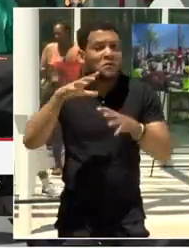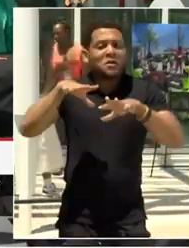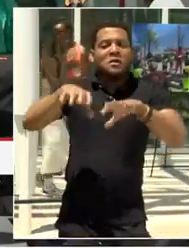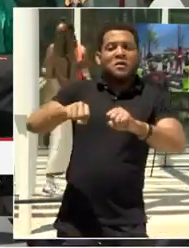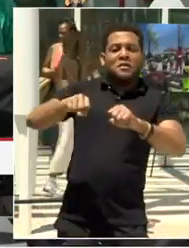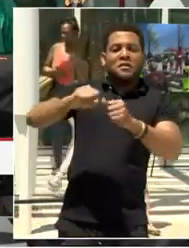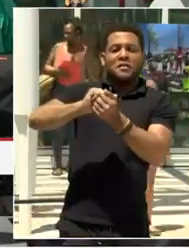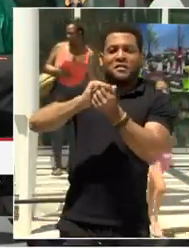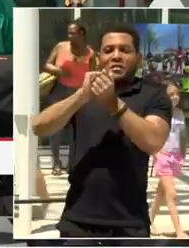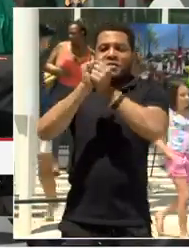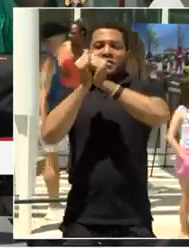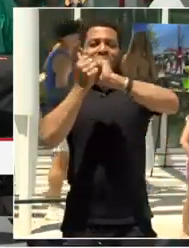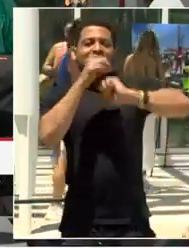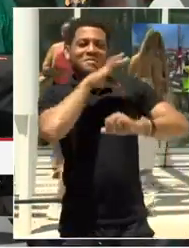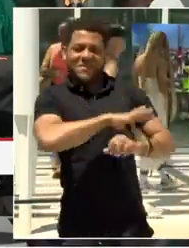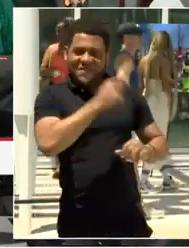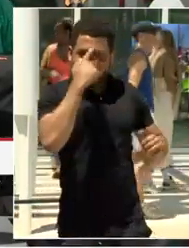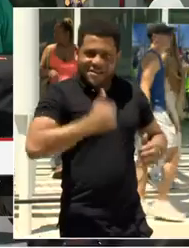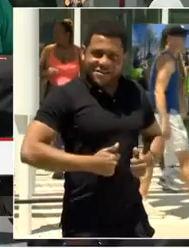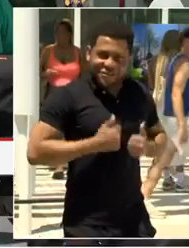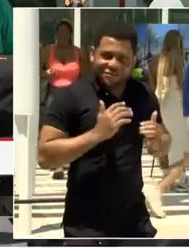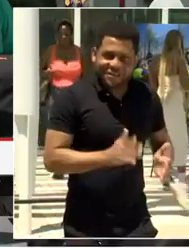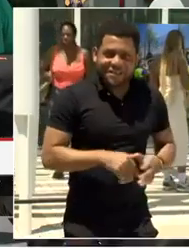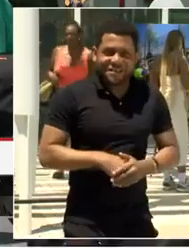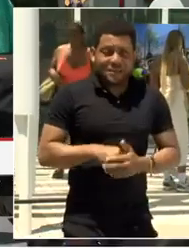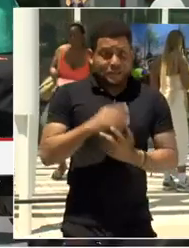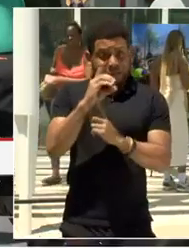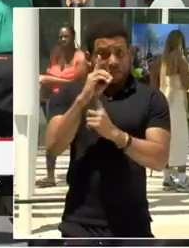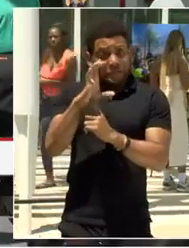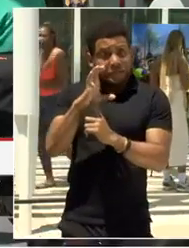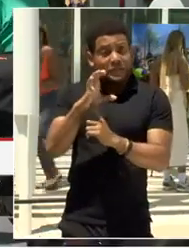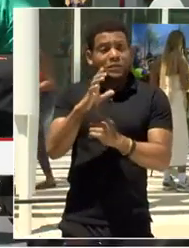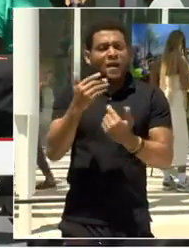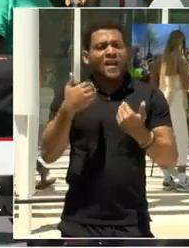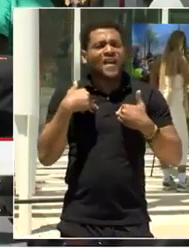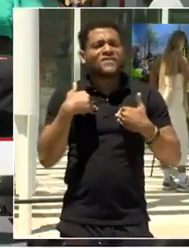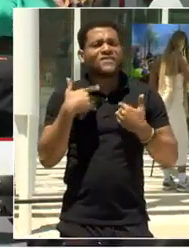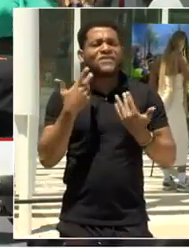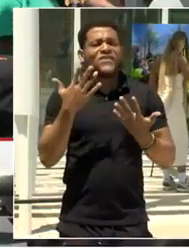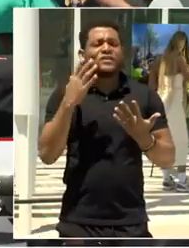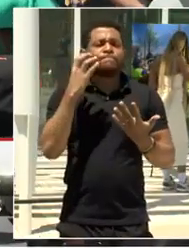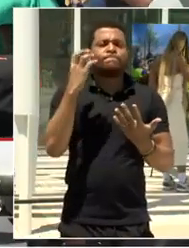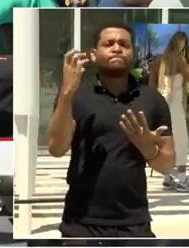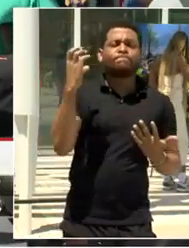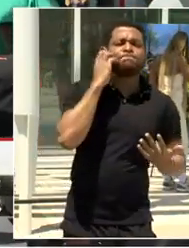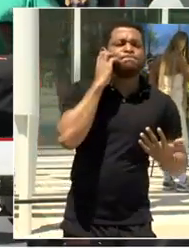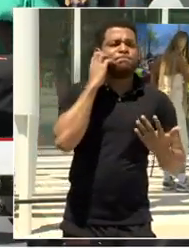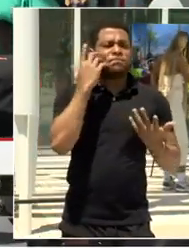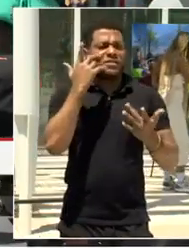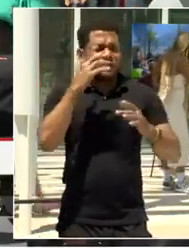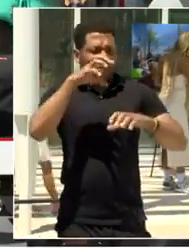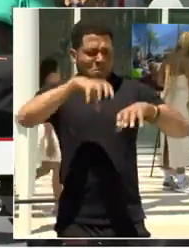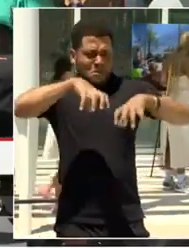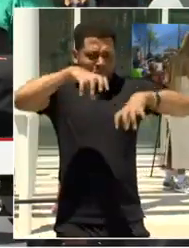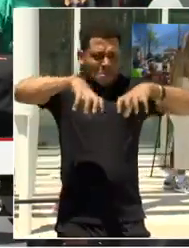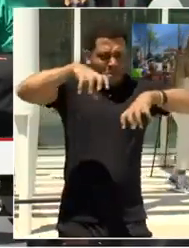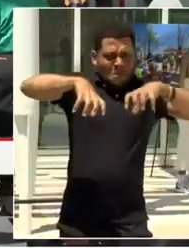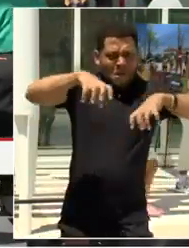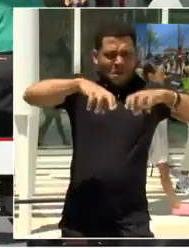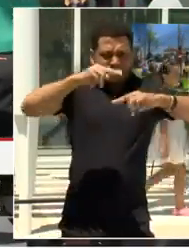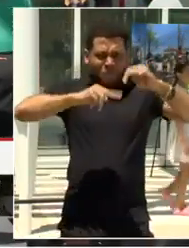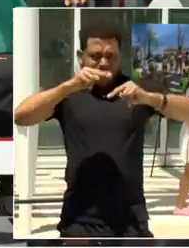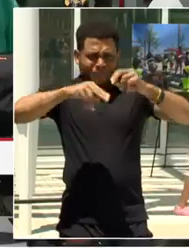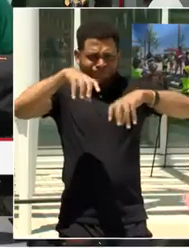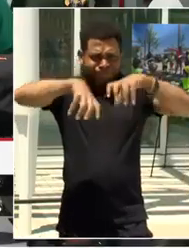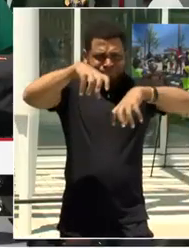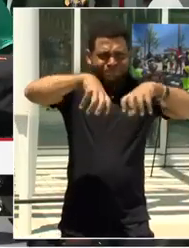residents. We're a dense city. We don't have a ton of developable land. So all of the land that we can use, we need to